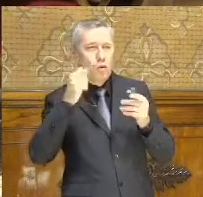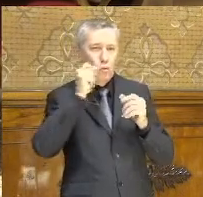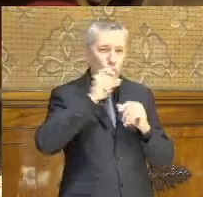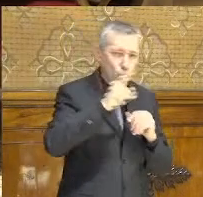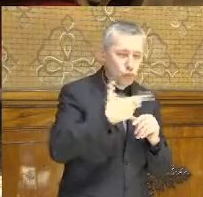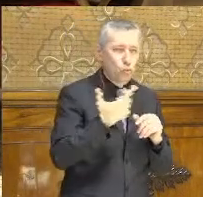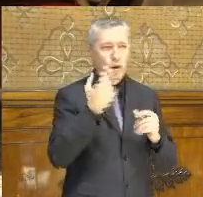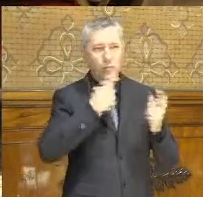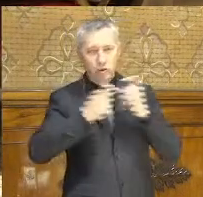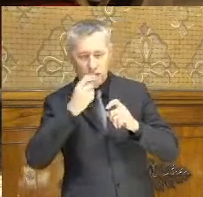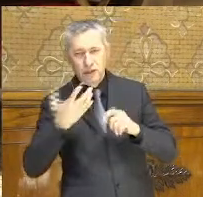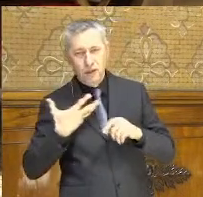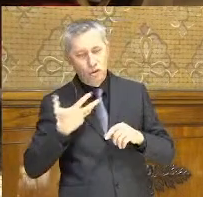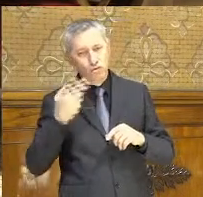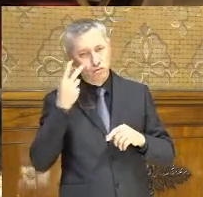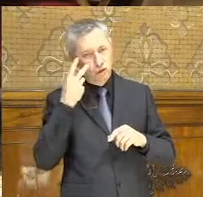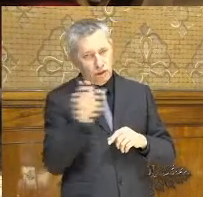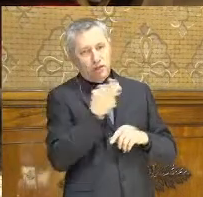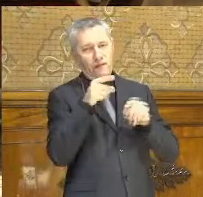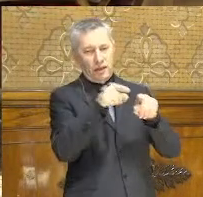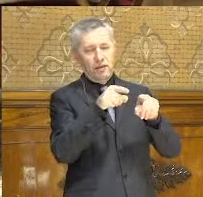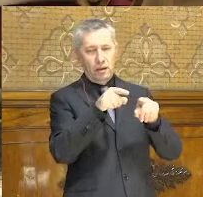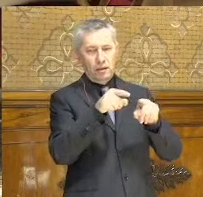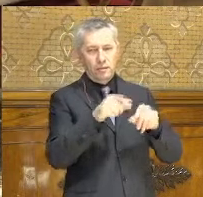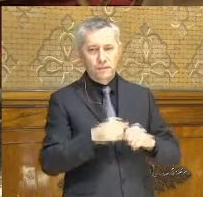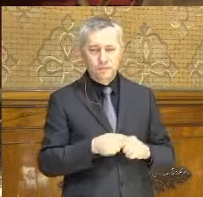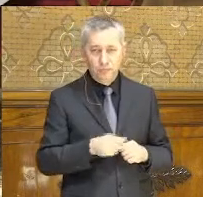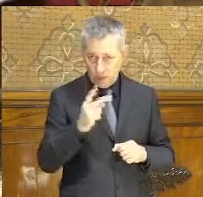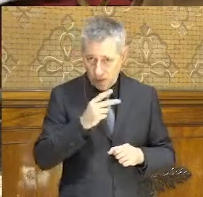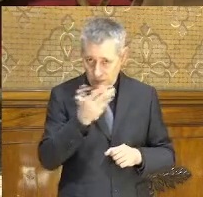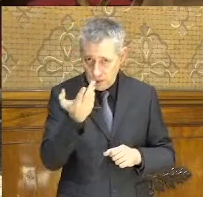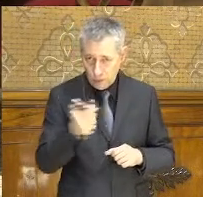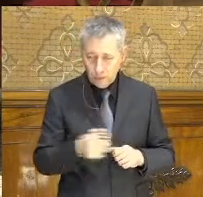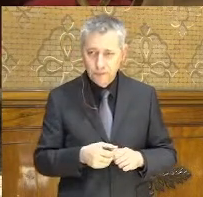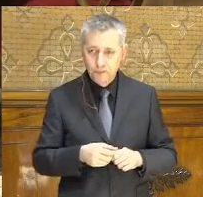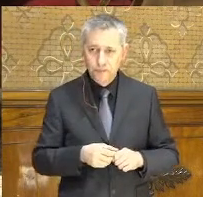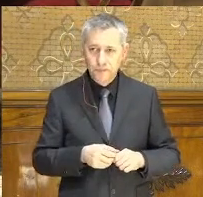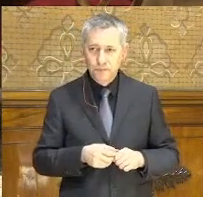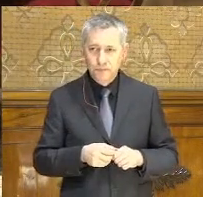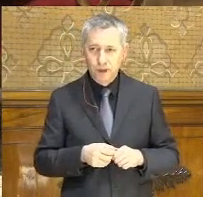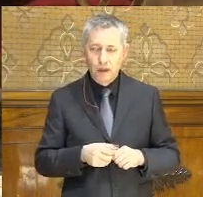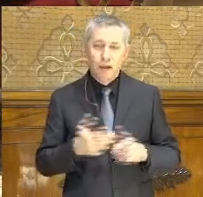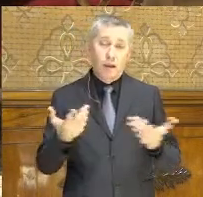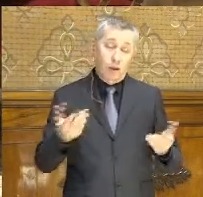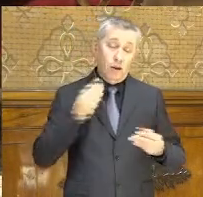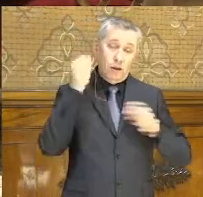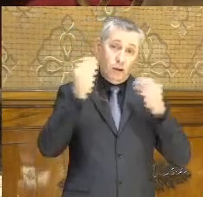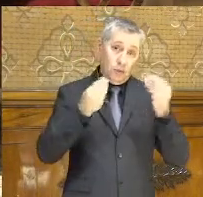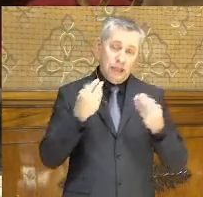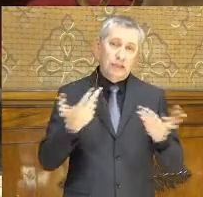I'm afraid we need to keep some more points for dinner.